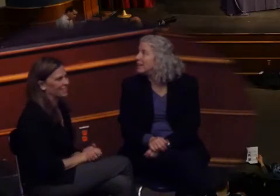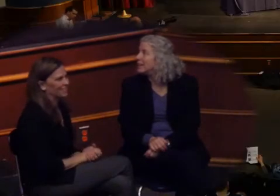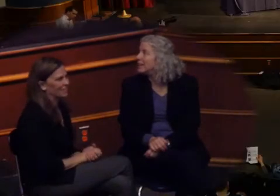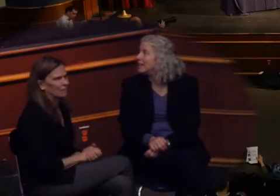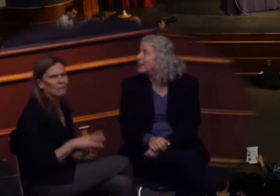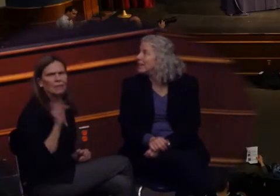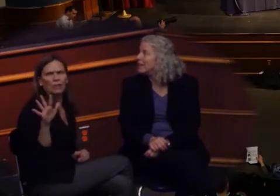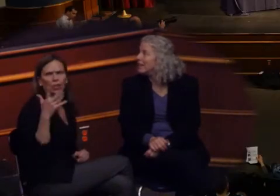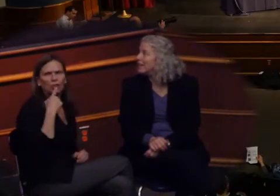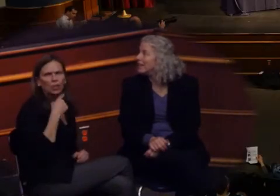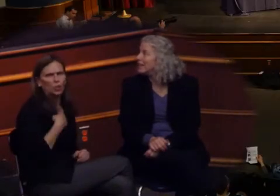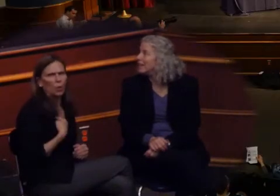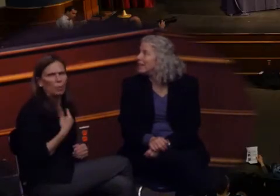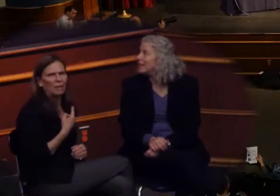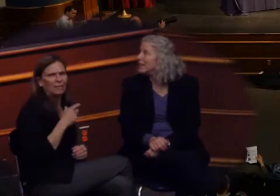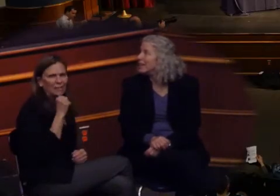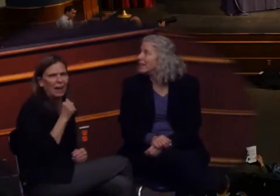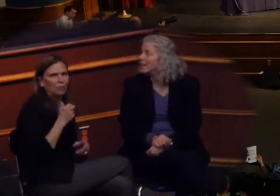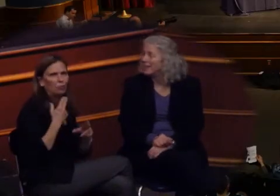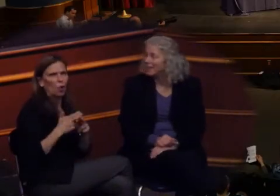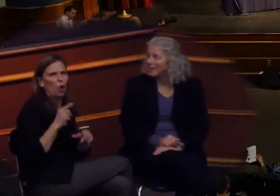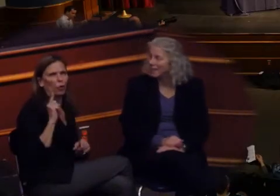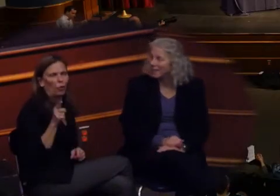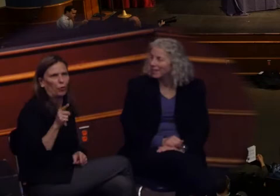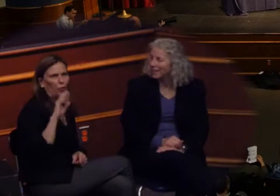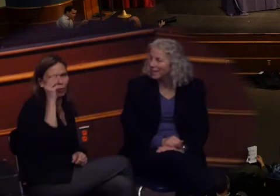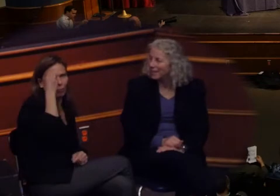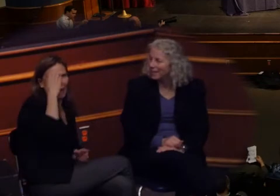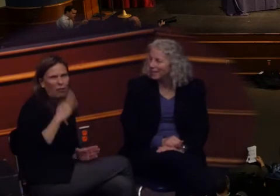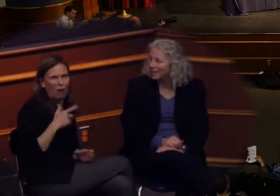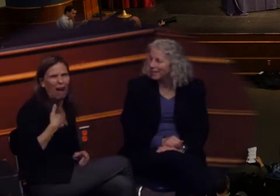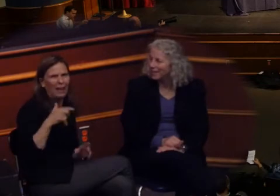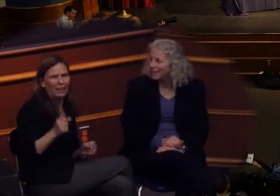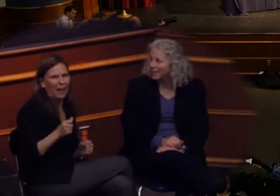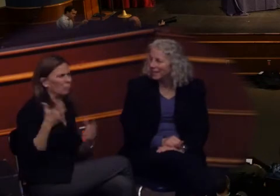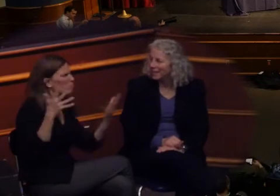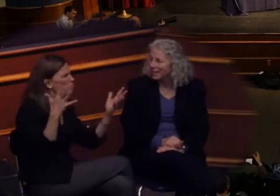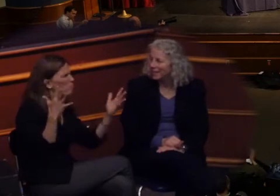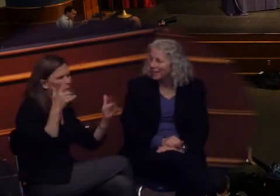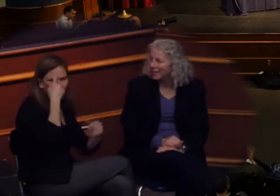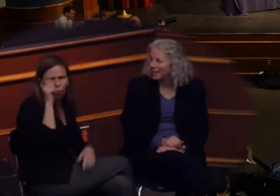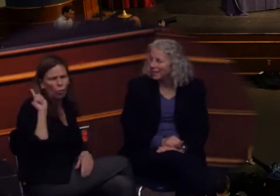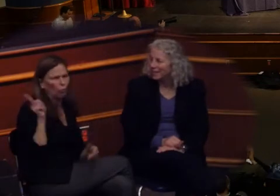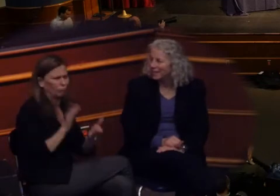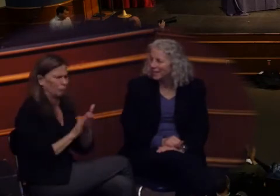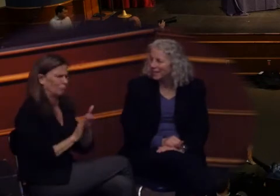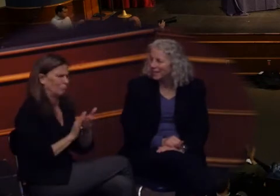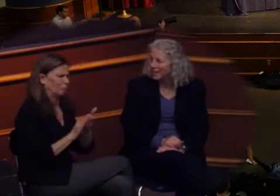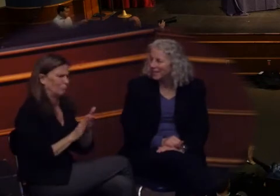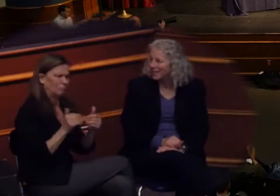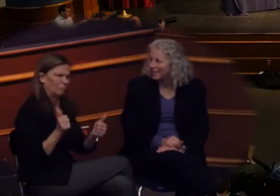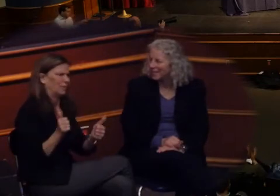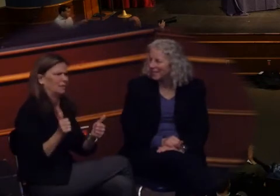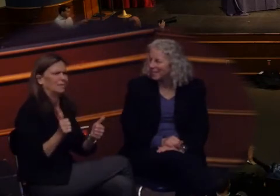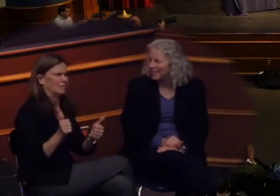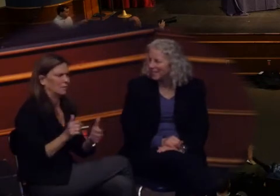She told me not to call her mayor, but I can still call her. Give her a round of applause. Please.